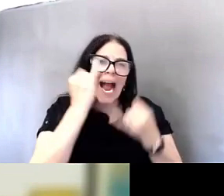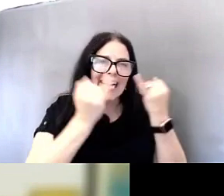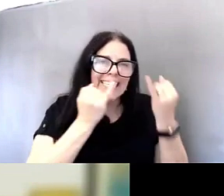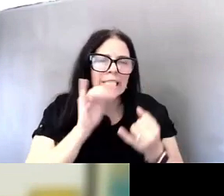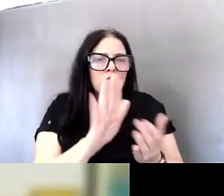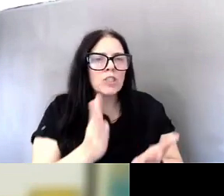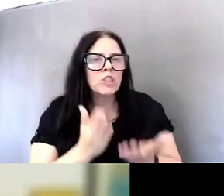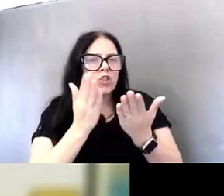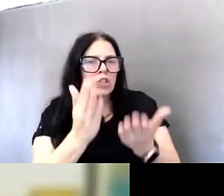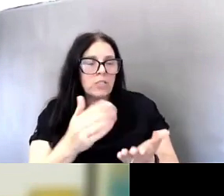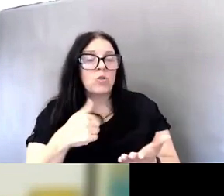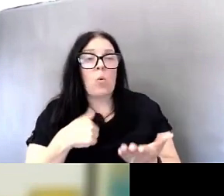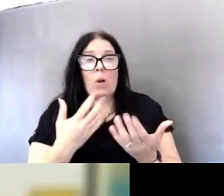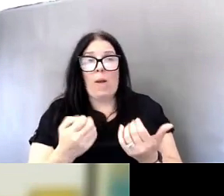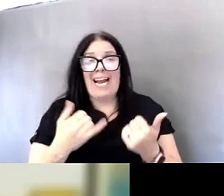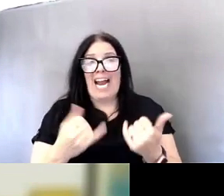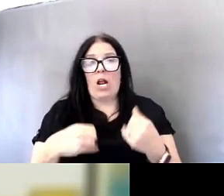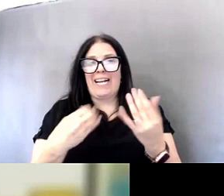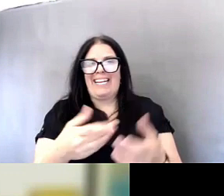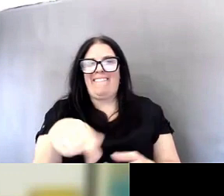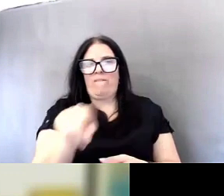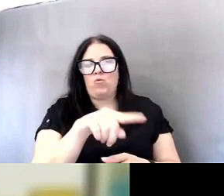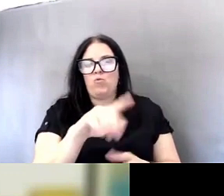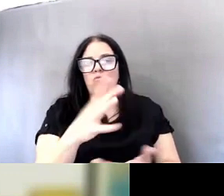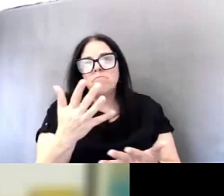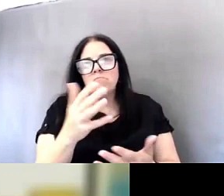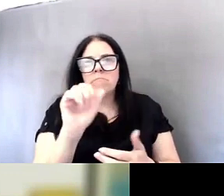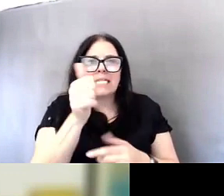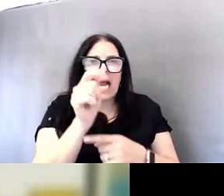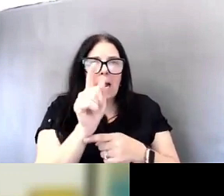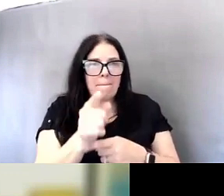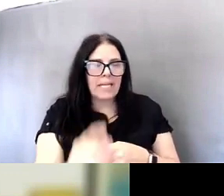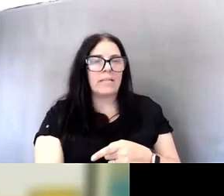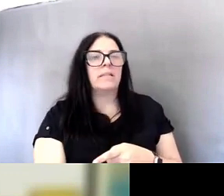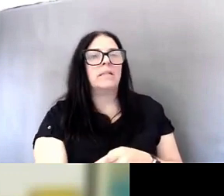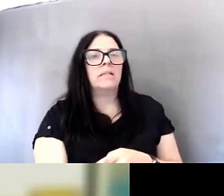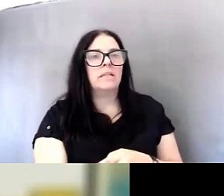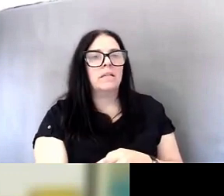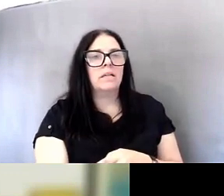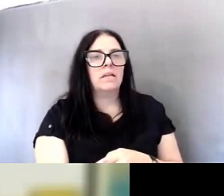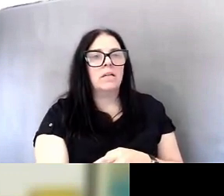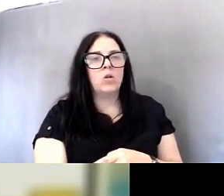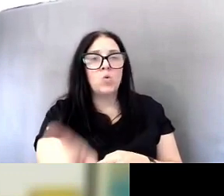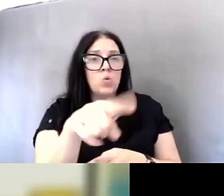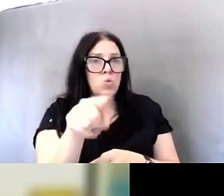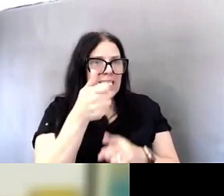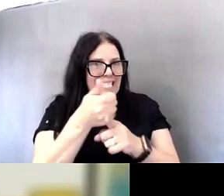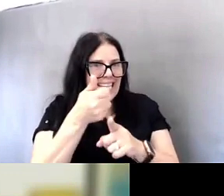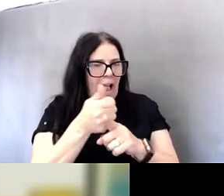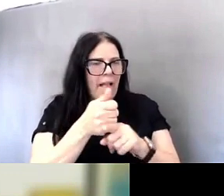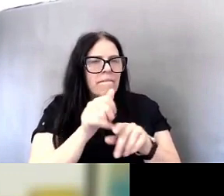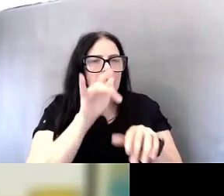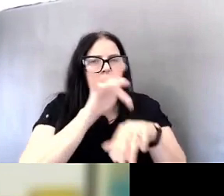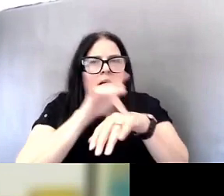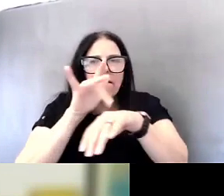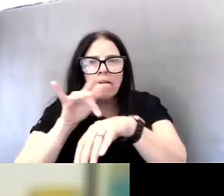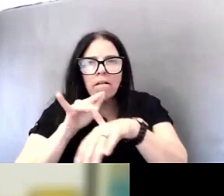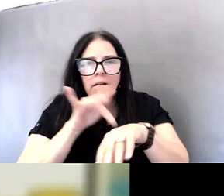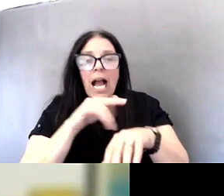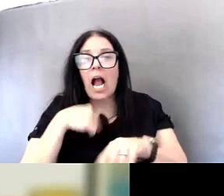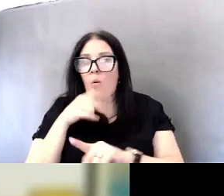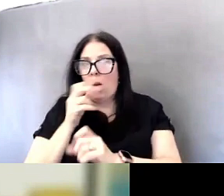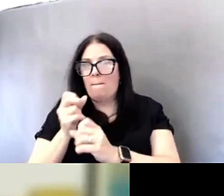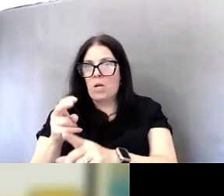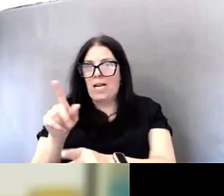So we want to suggest that we take around 10 minutes to give you a chance to explore the collection on your own. So I'm going to post the link to